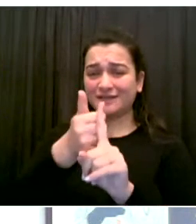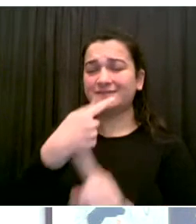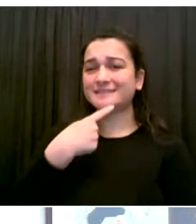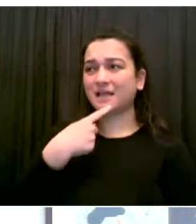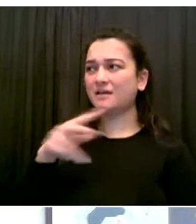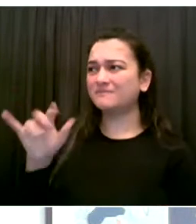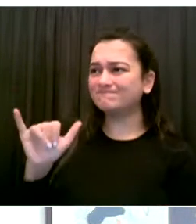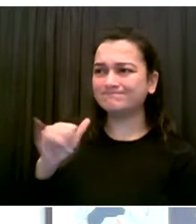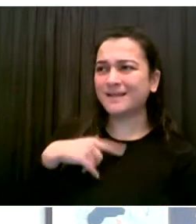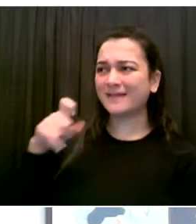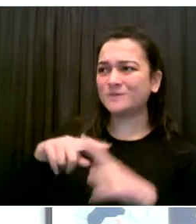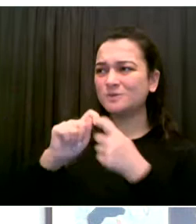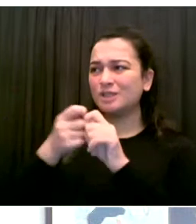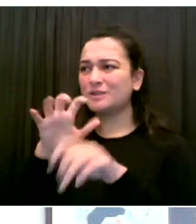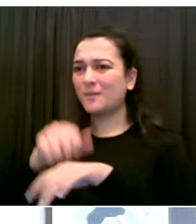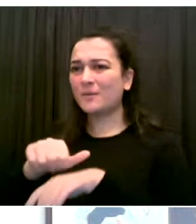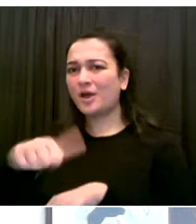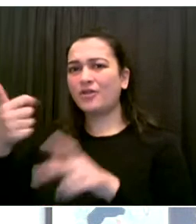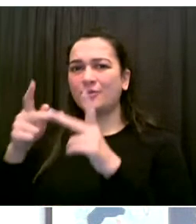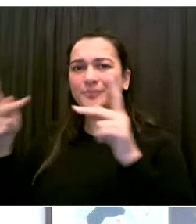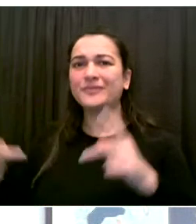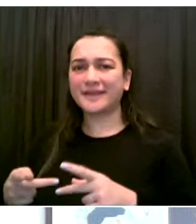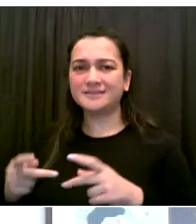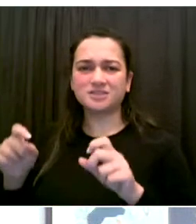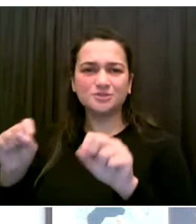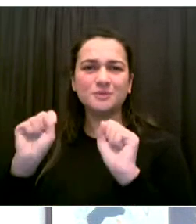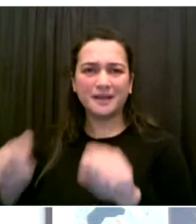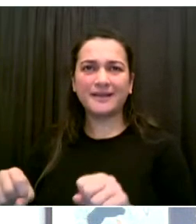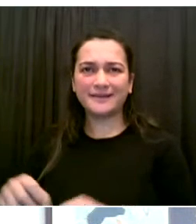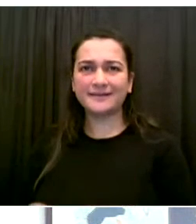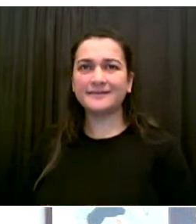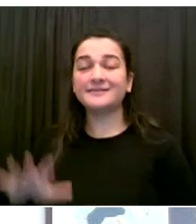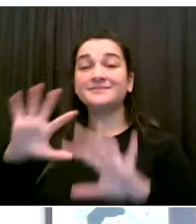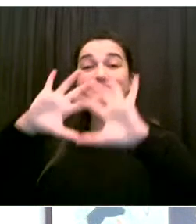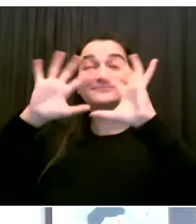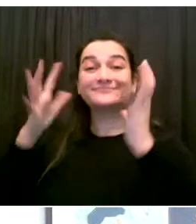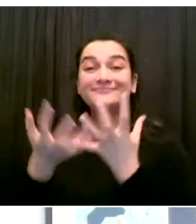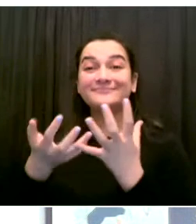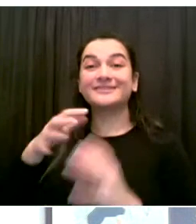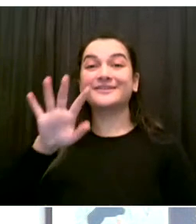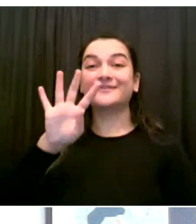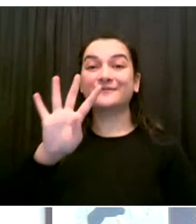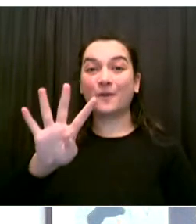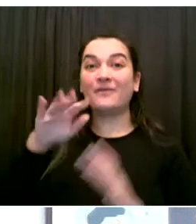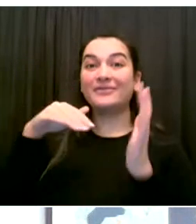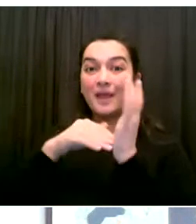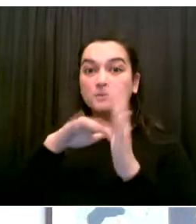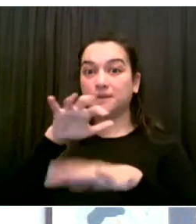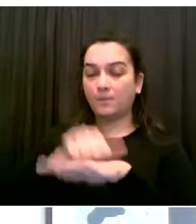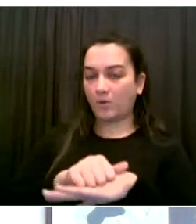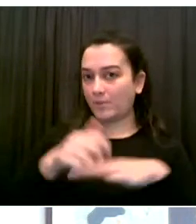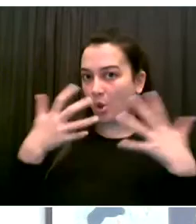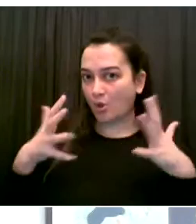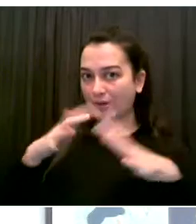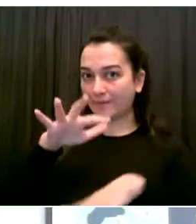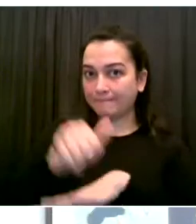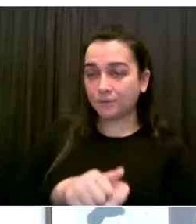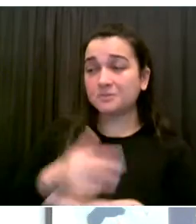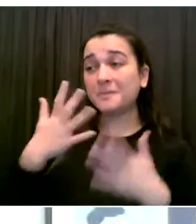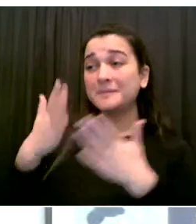be rescheduled today, and we're committed to doing that in the way that I described. Go ahead, Dr. Katz.